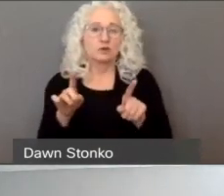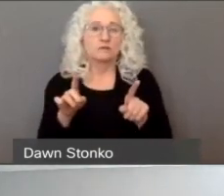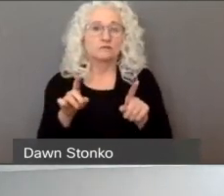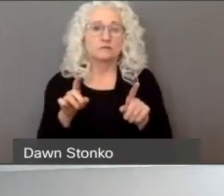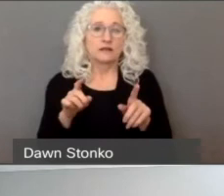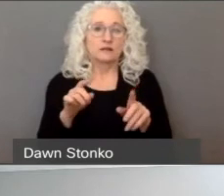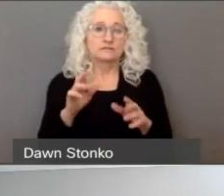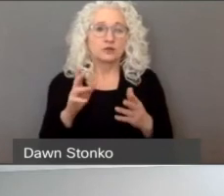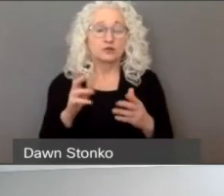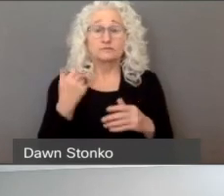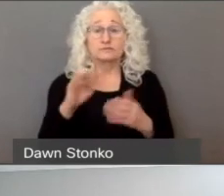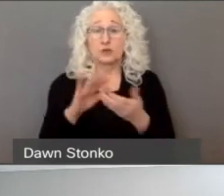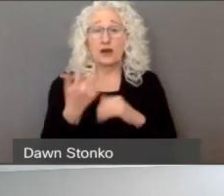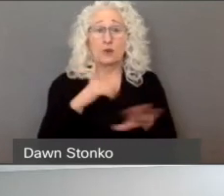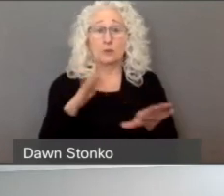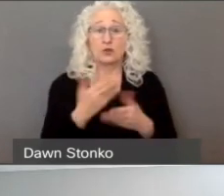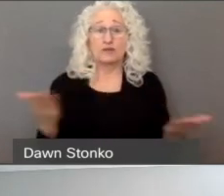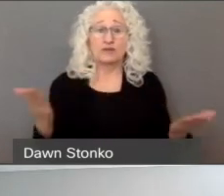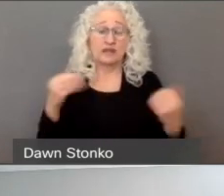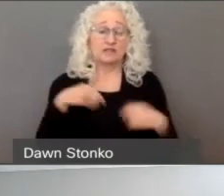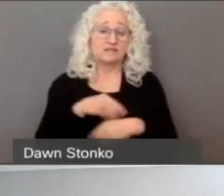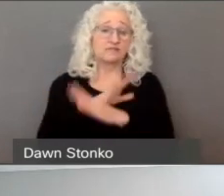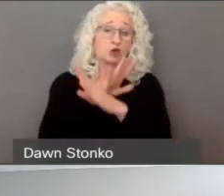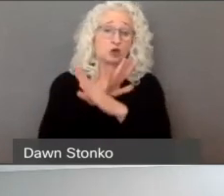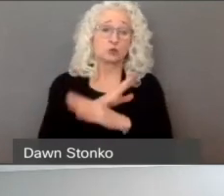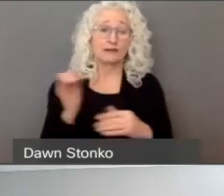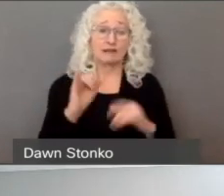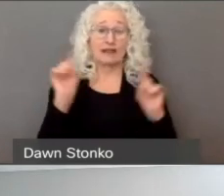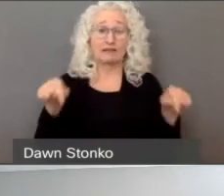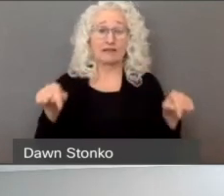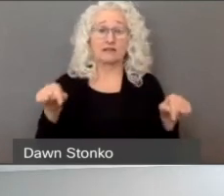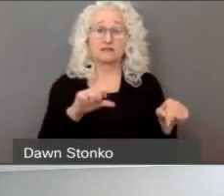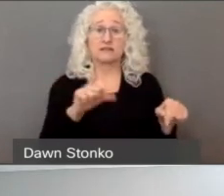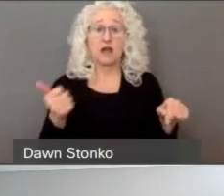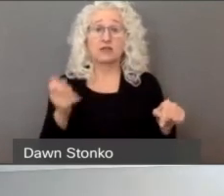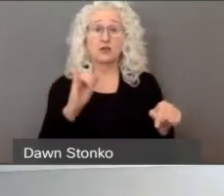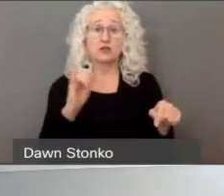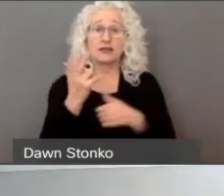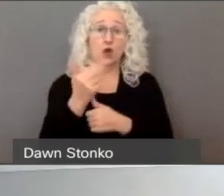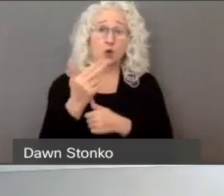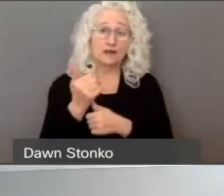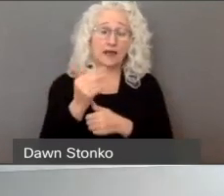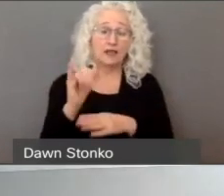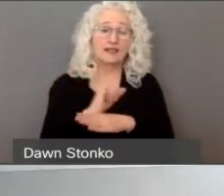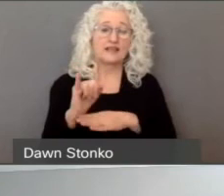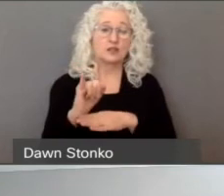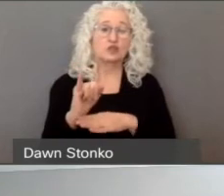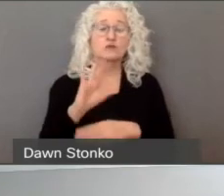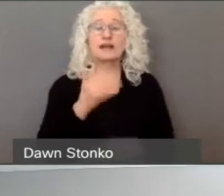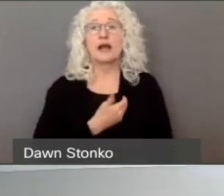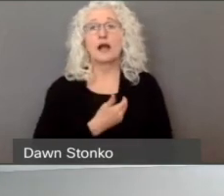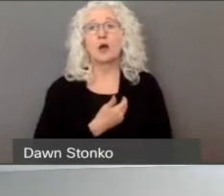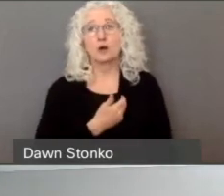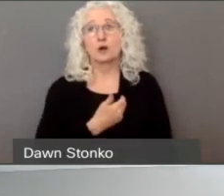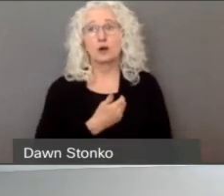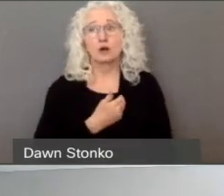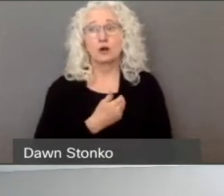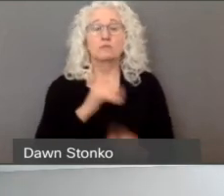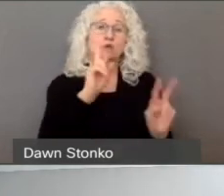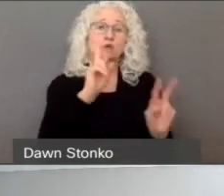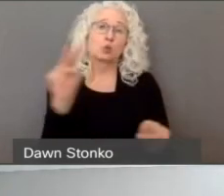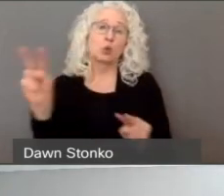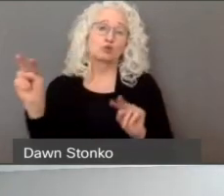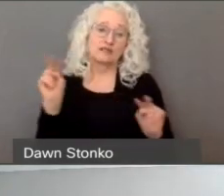things virtually like this. Others, like our hotel industry, our tourism